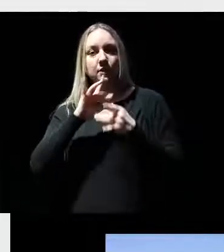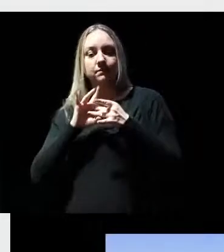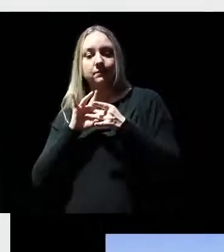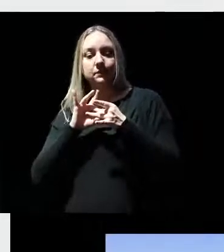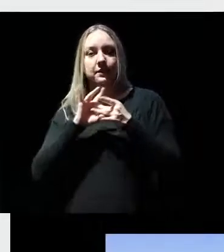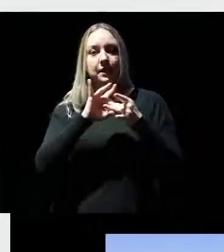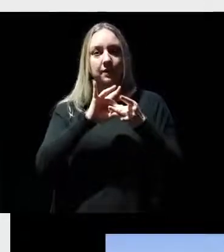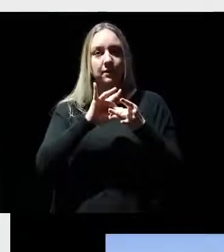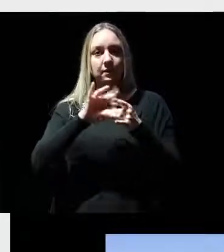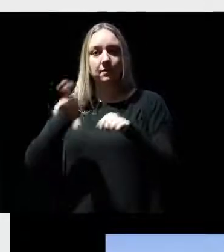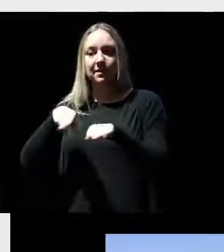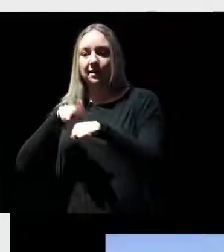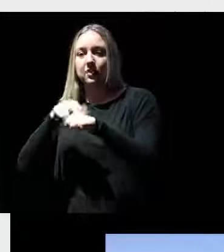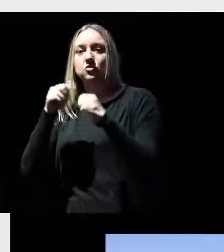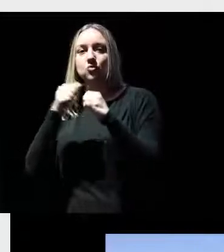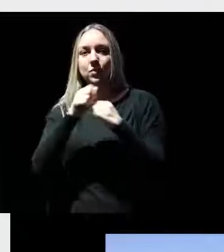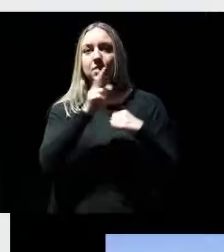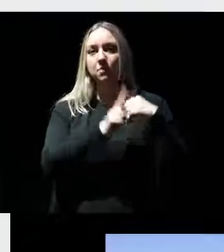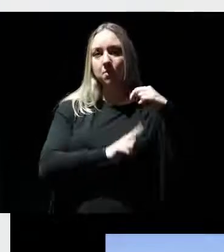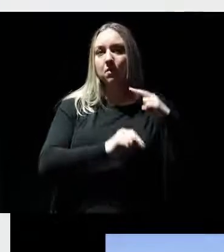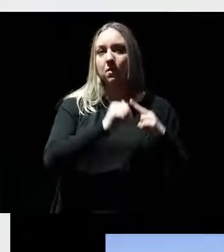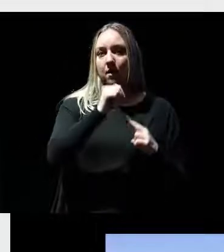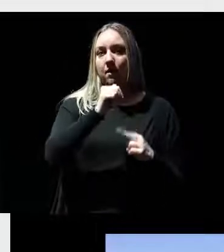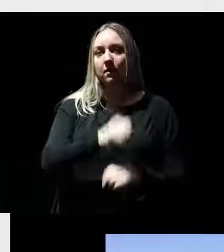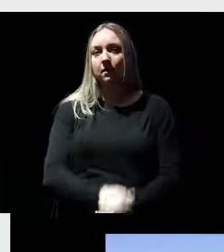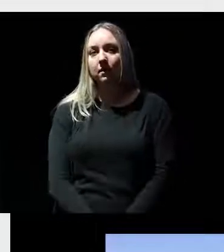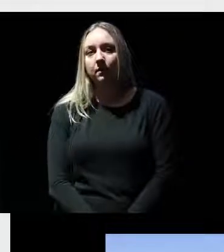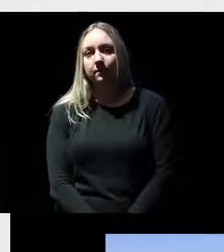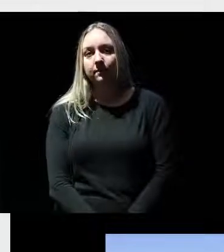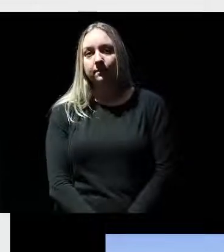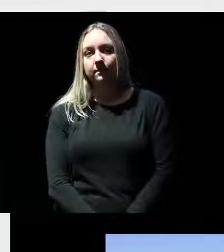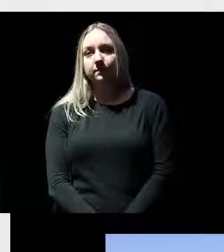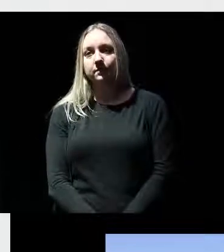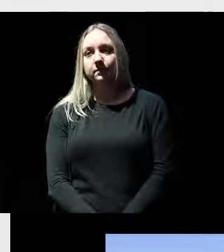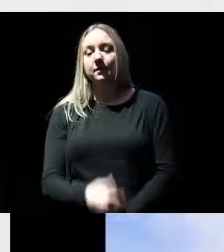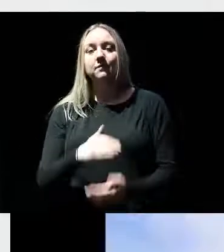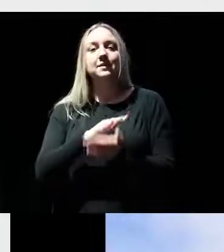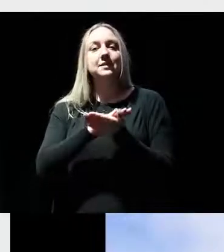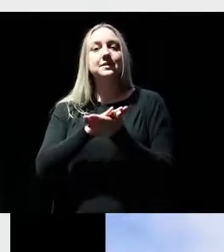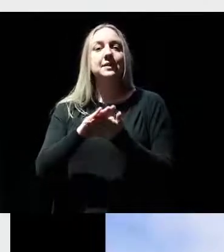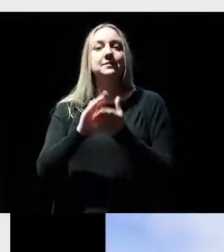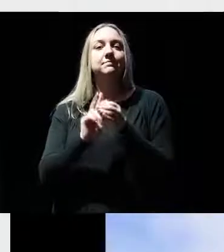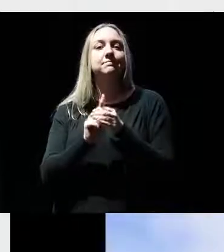landscape through these small botanical bridges.